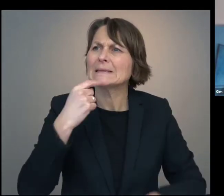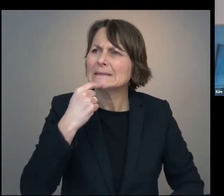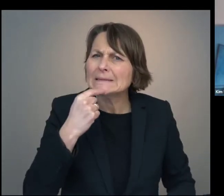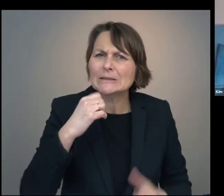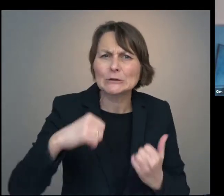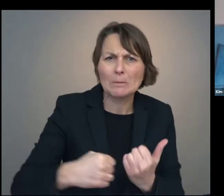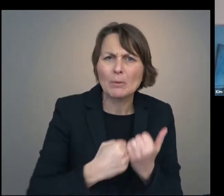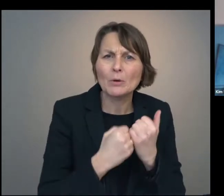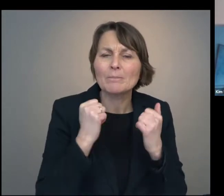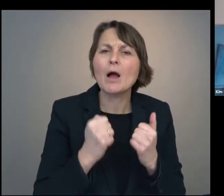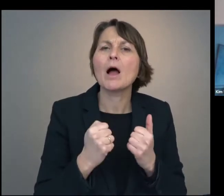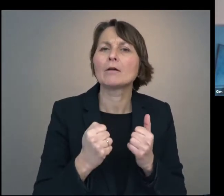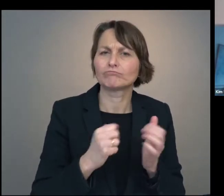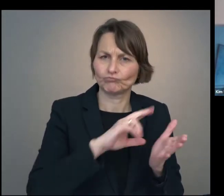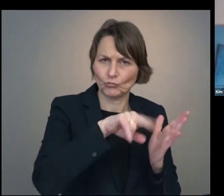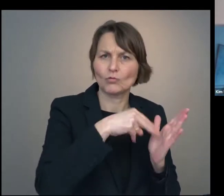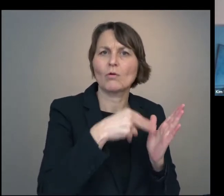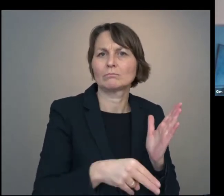which is